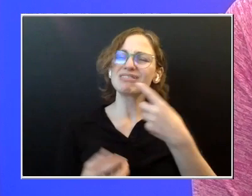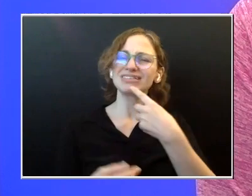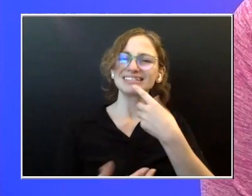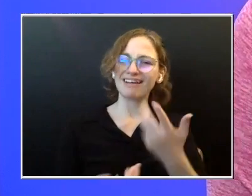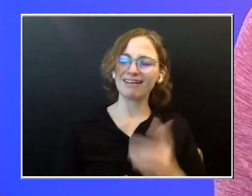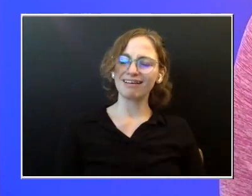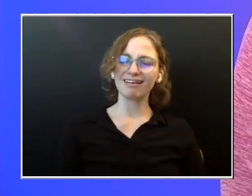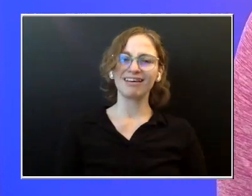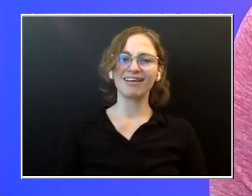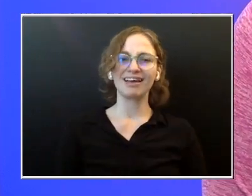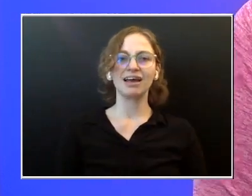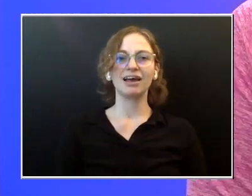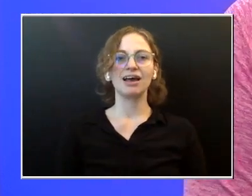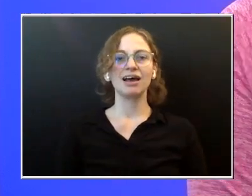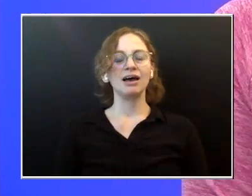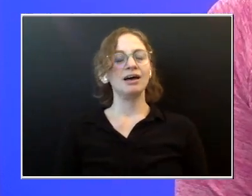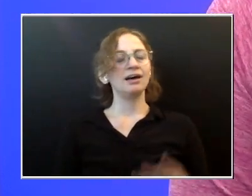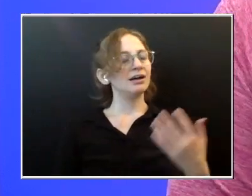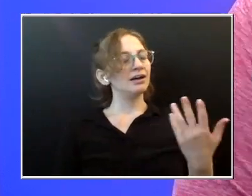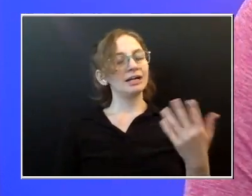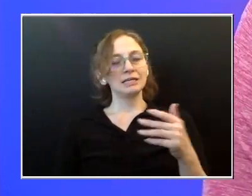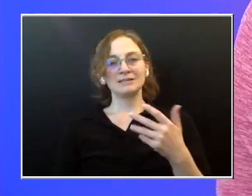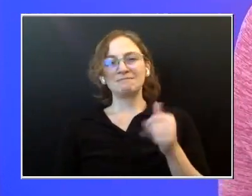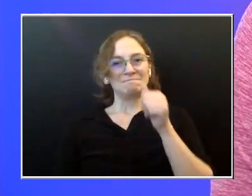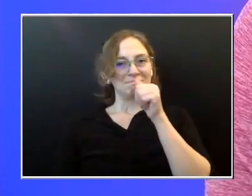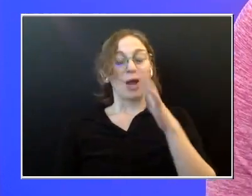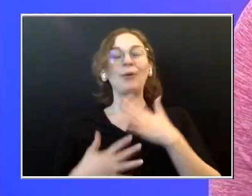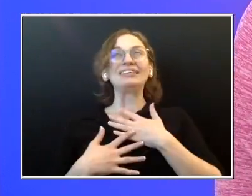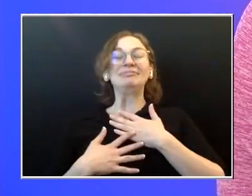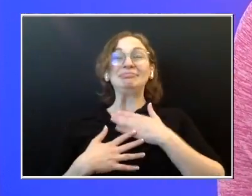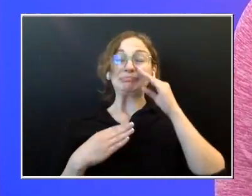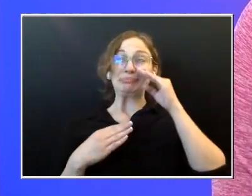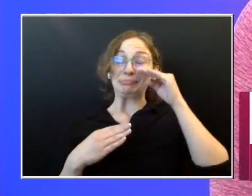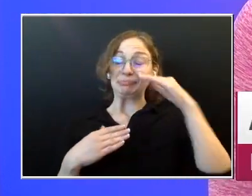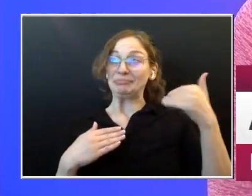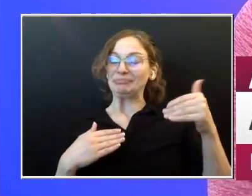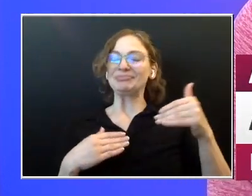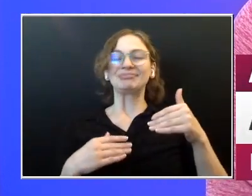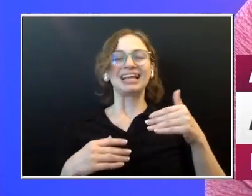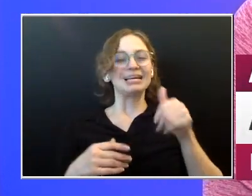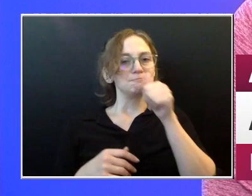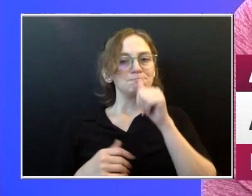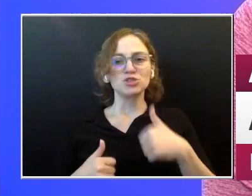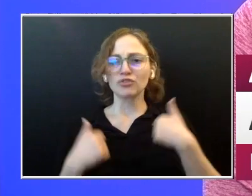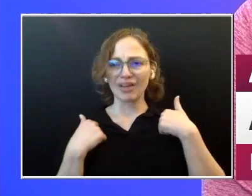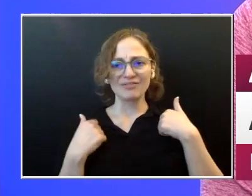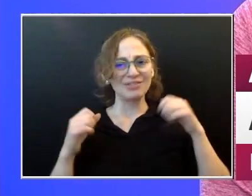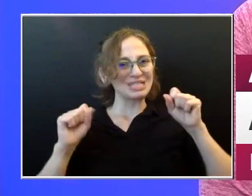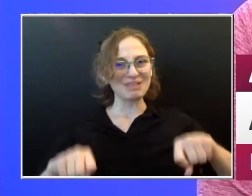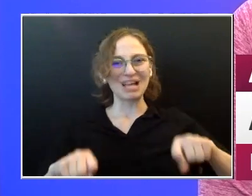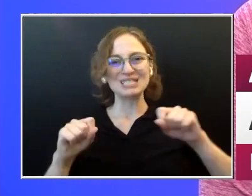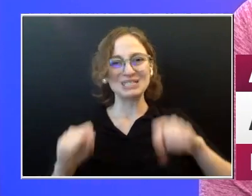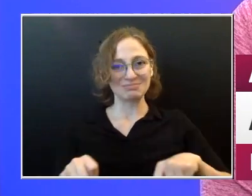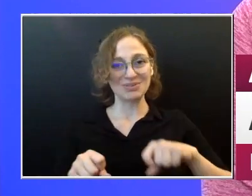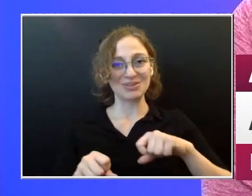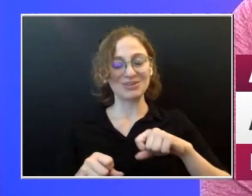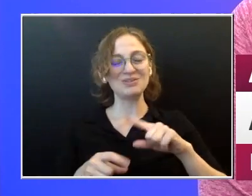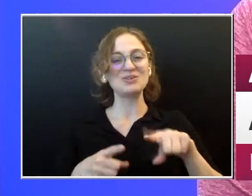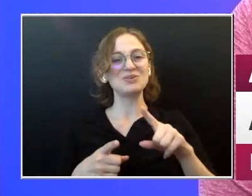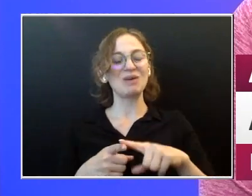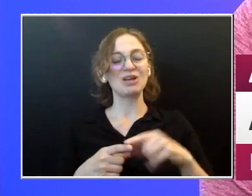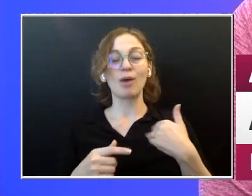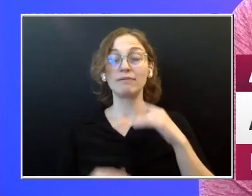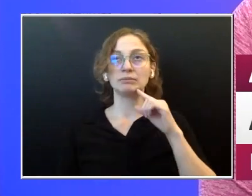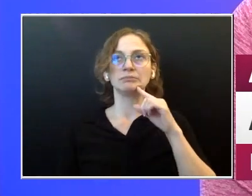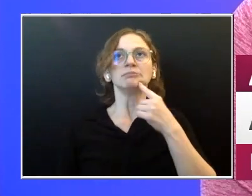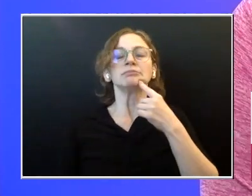That it is possible. That it is possible when you are diagnosed with something this severe, and the